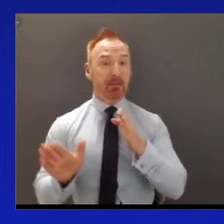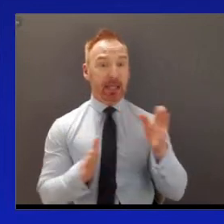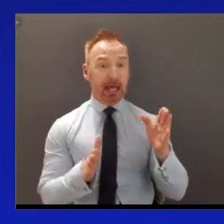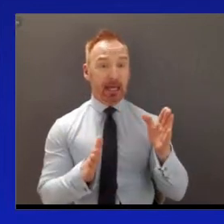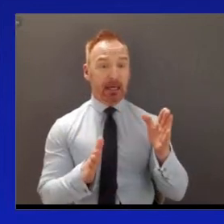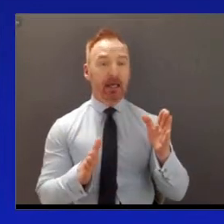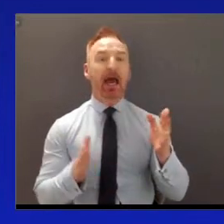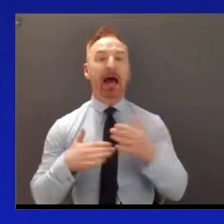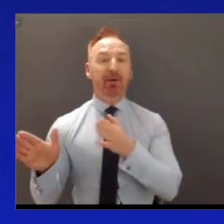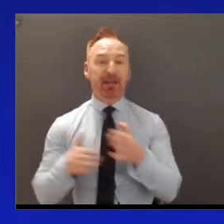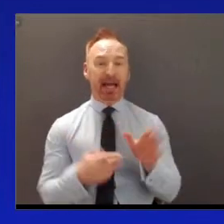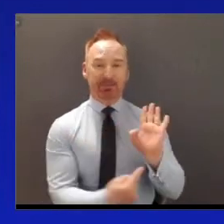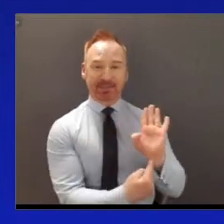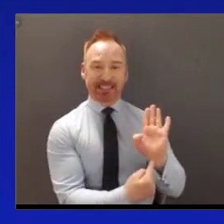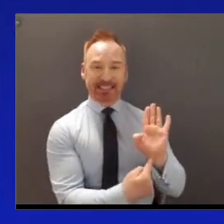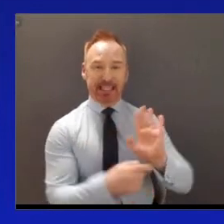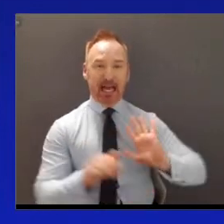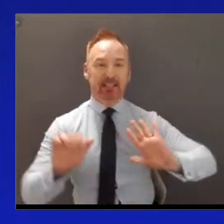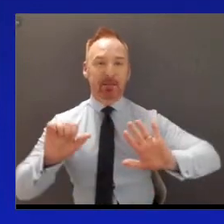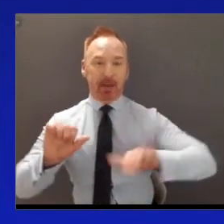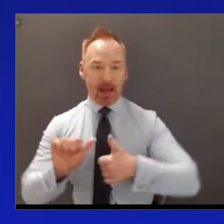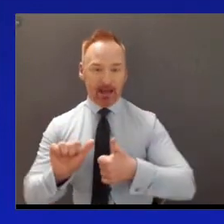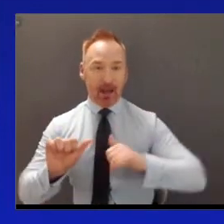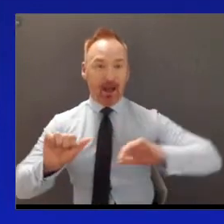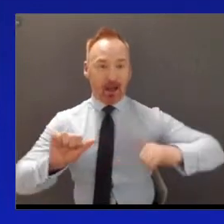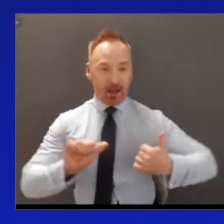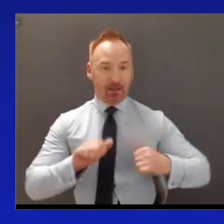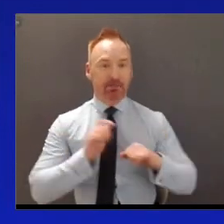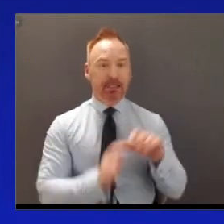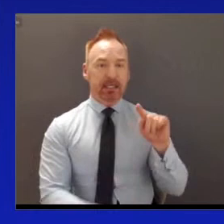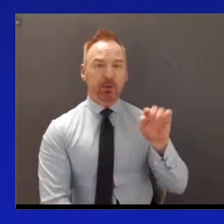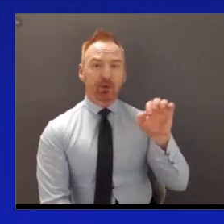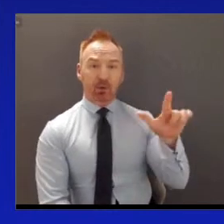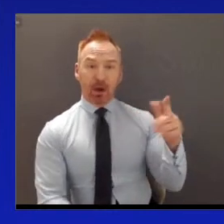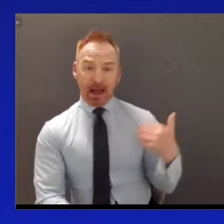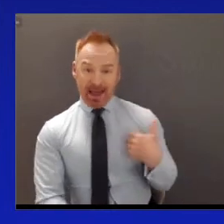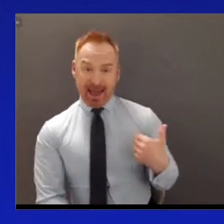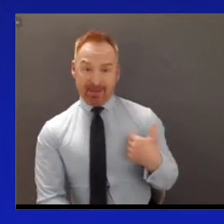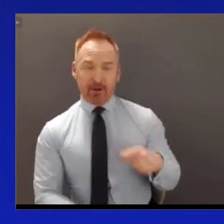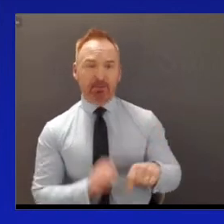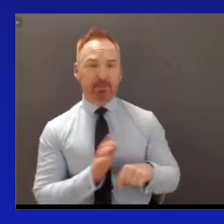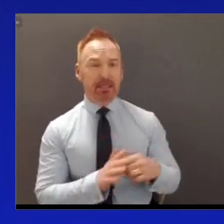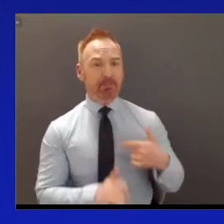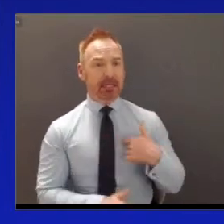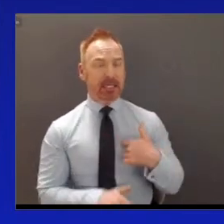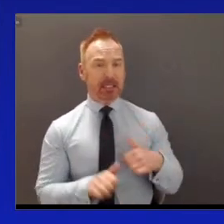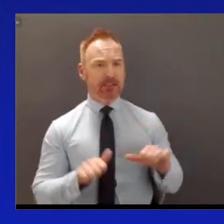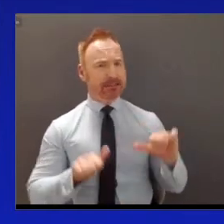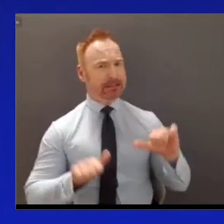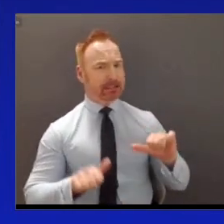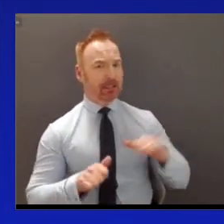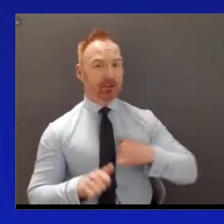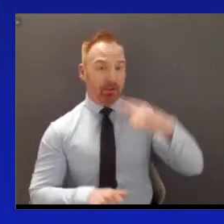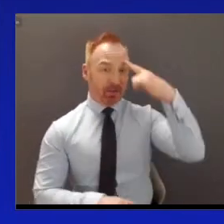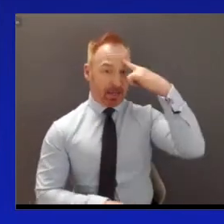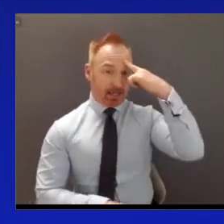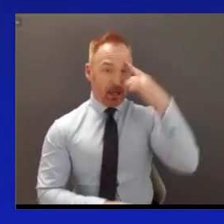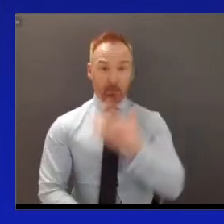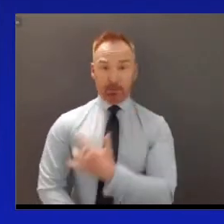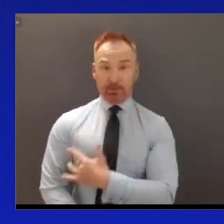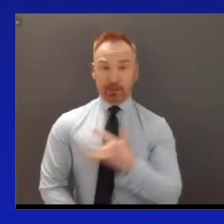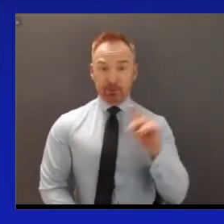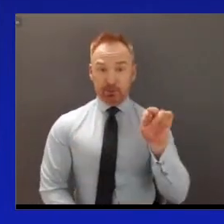with the tool. But so no, I have no hesitation right now to think that we won't have a provincial tool.